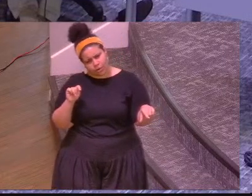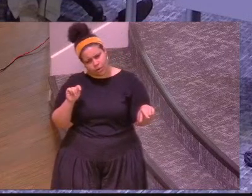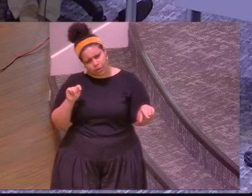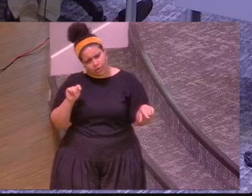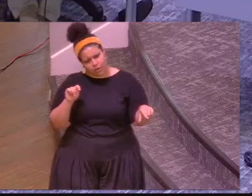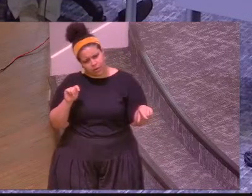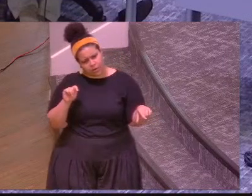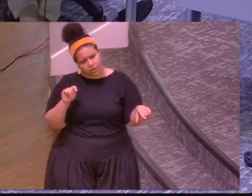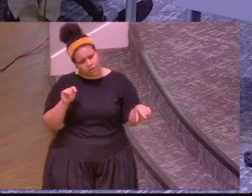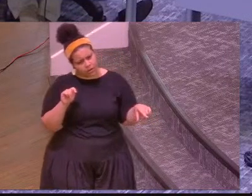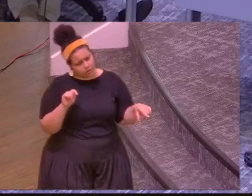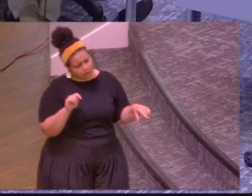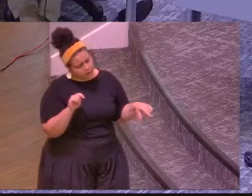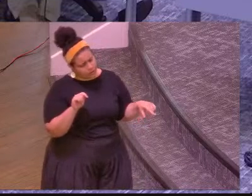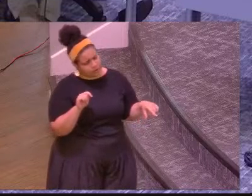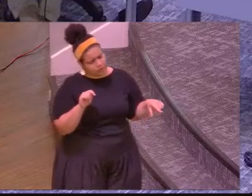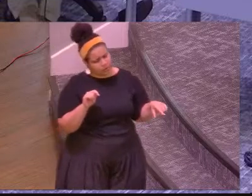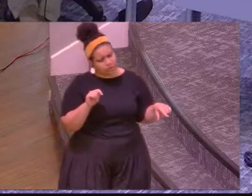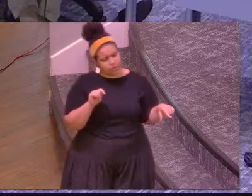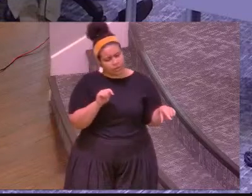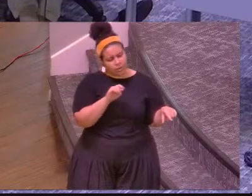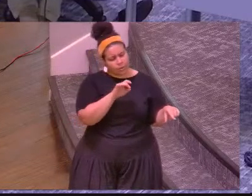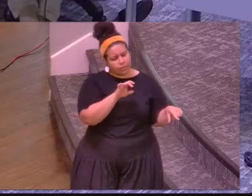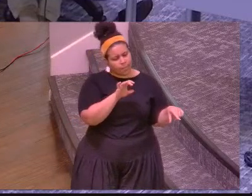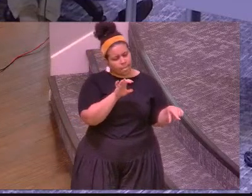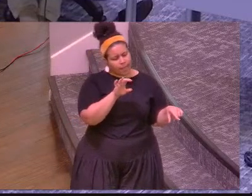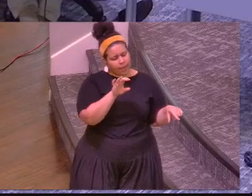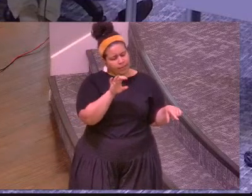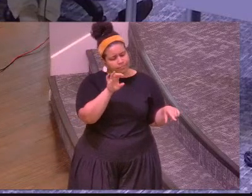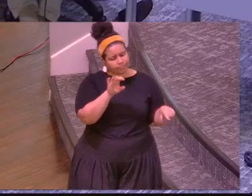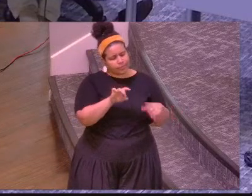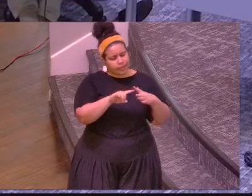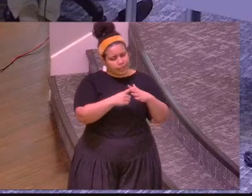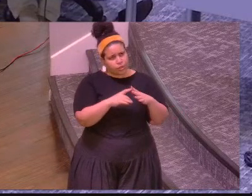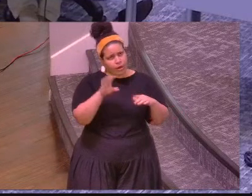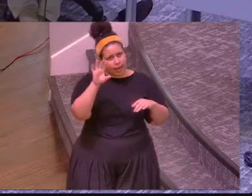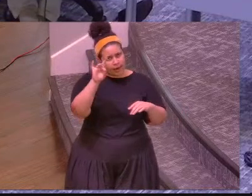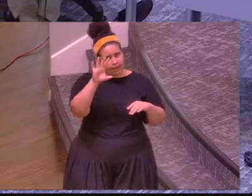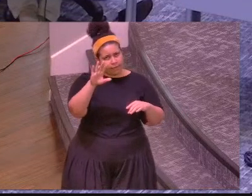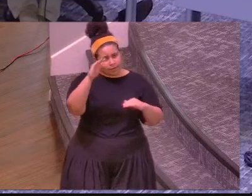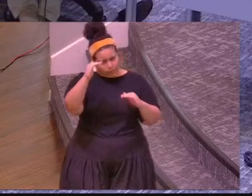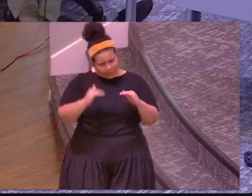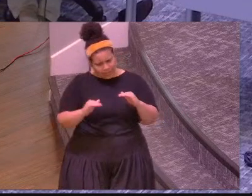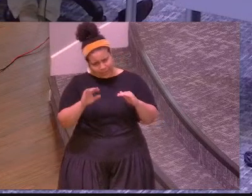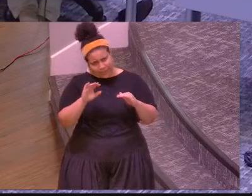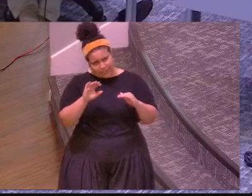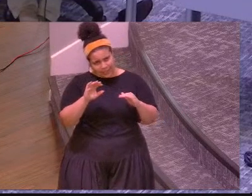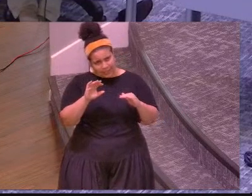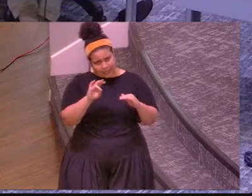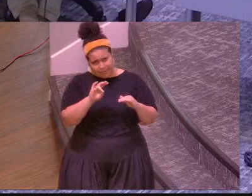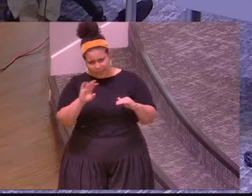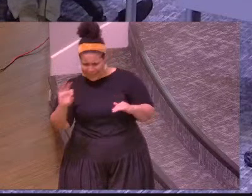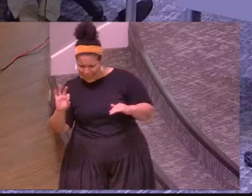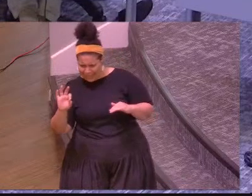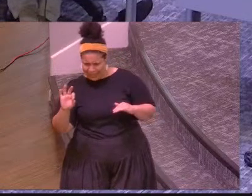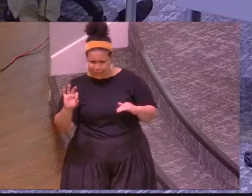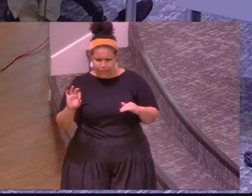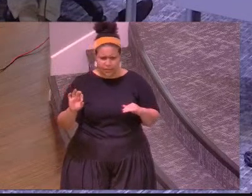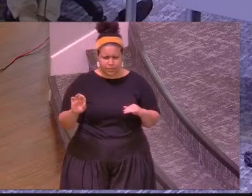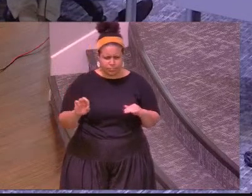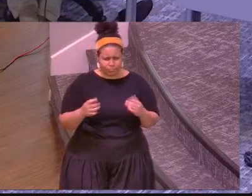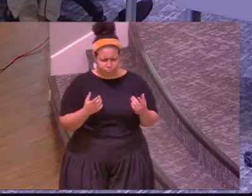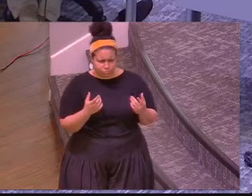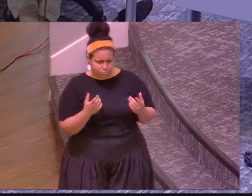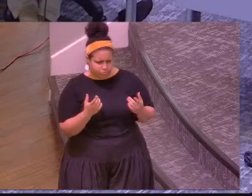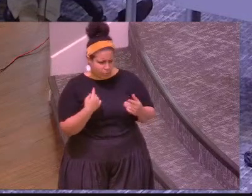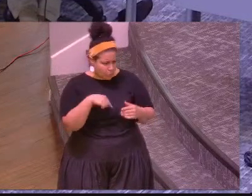from 85 to 79, and just kind of like what can we do to work on attendance, or is that something